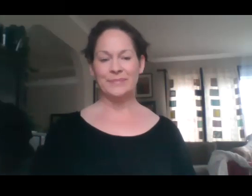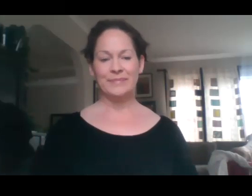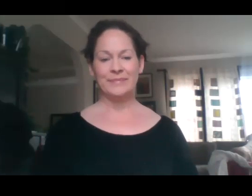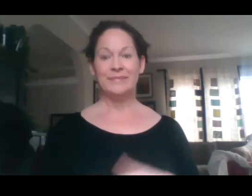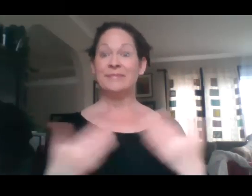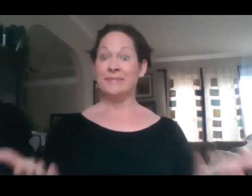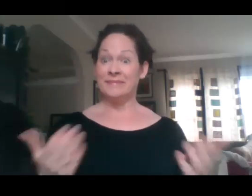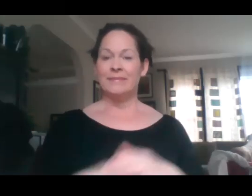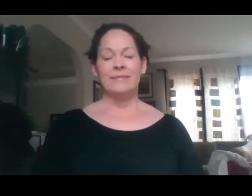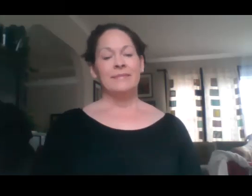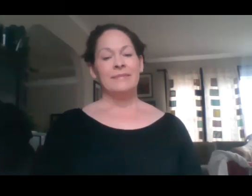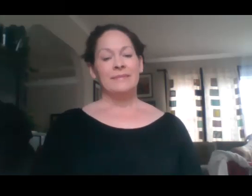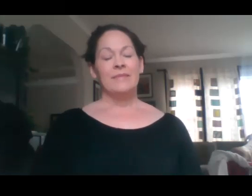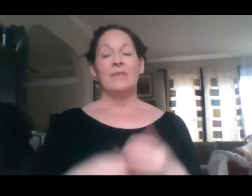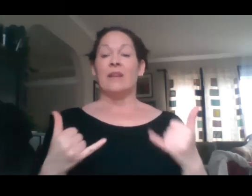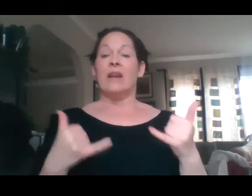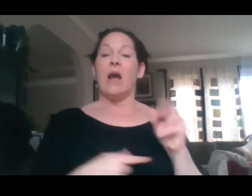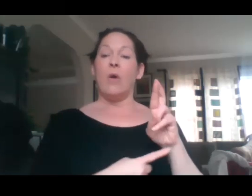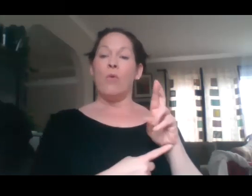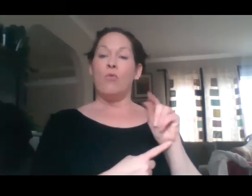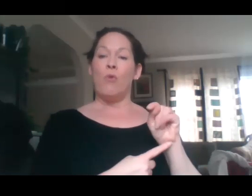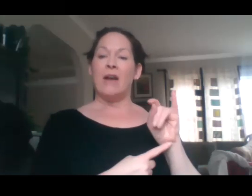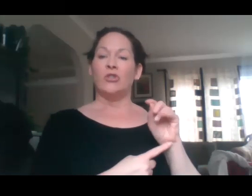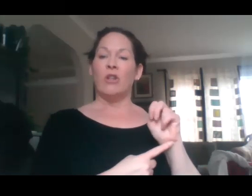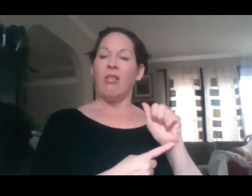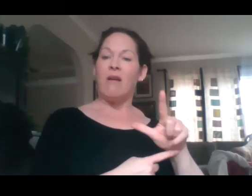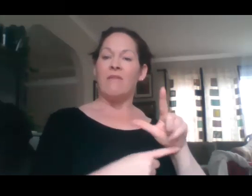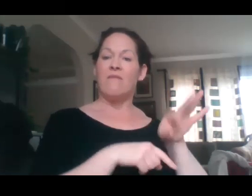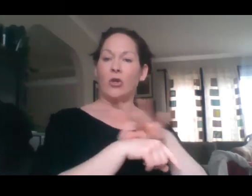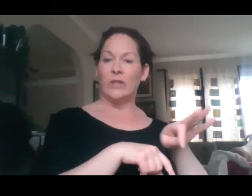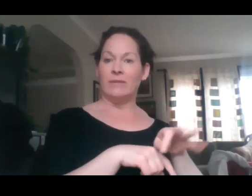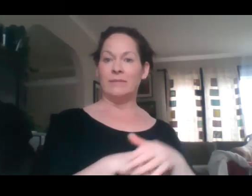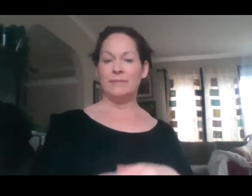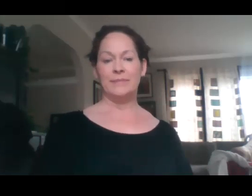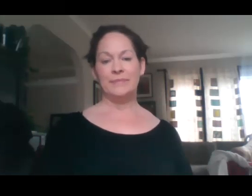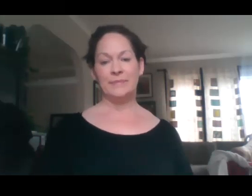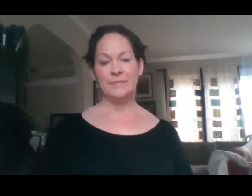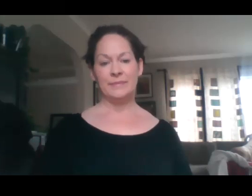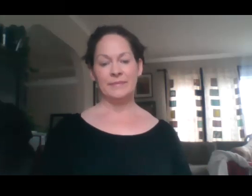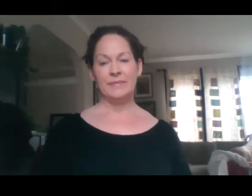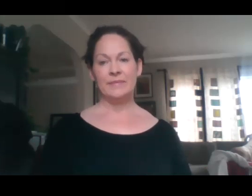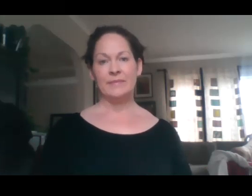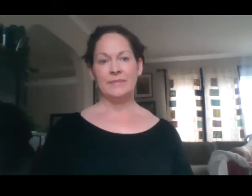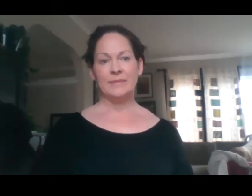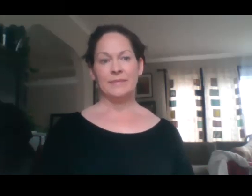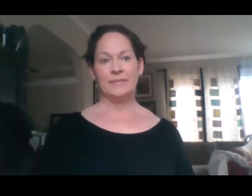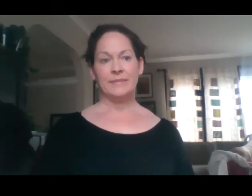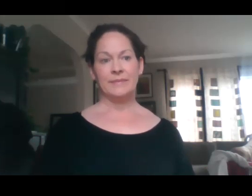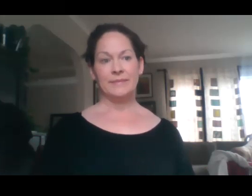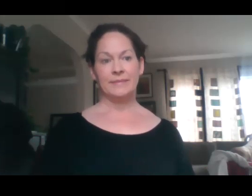Now I'm going to look at a rational function and some things we can see from a rational function.